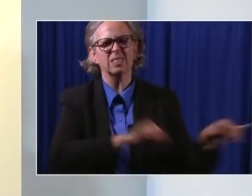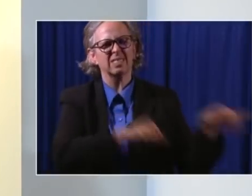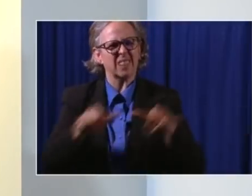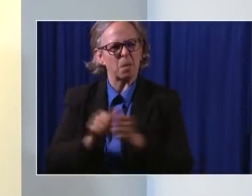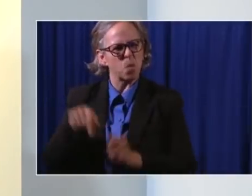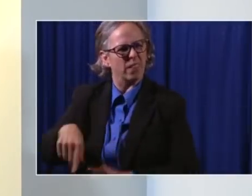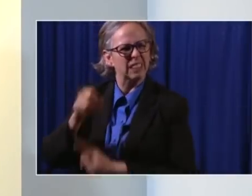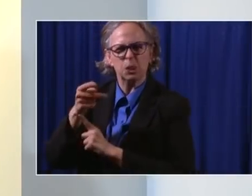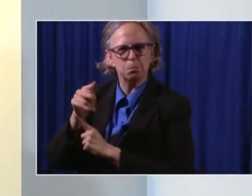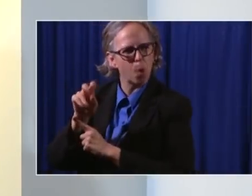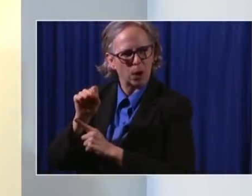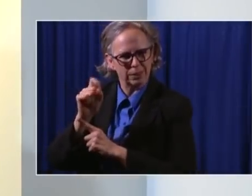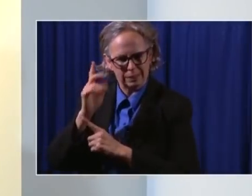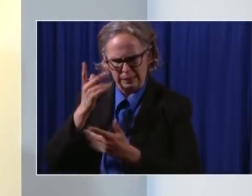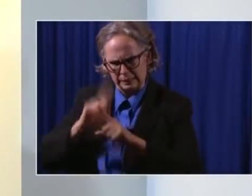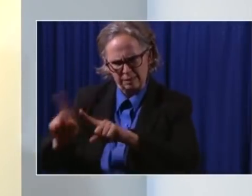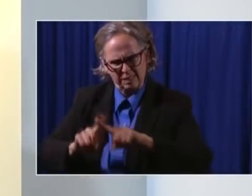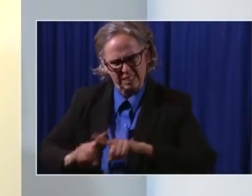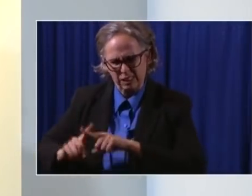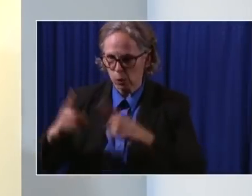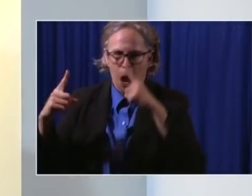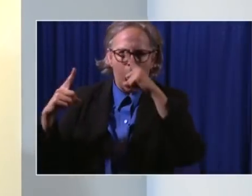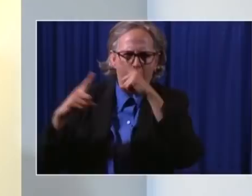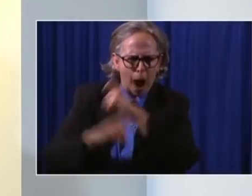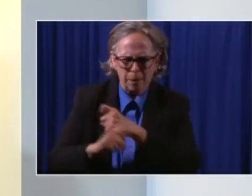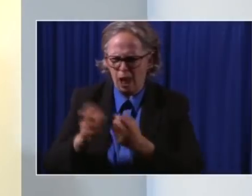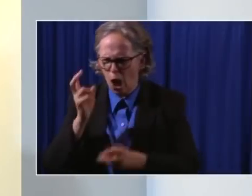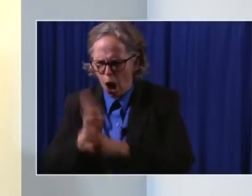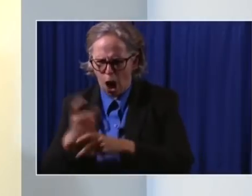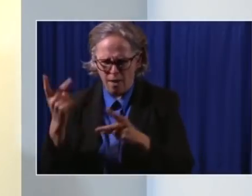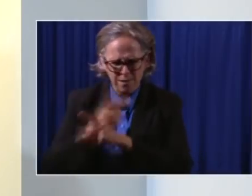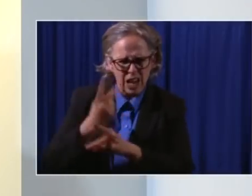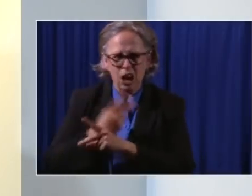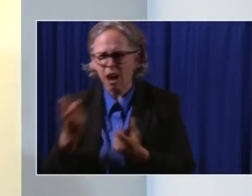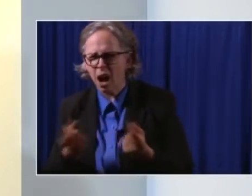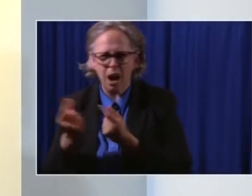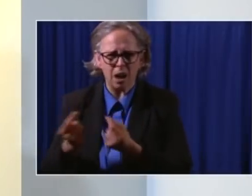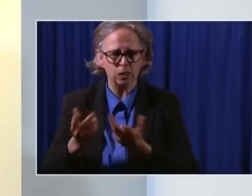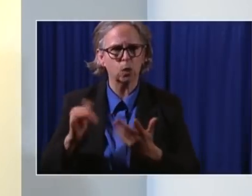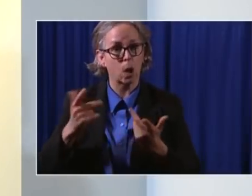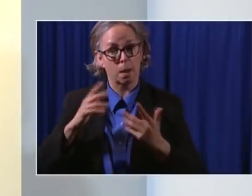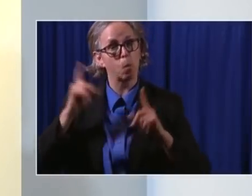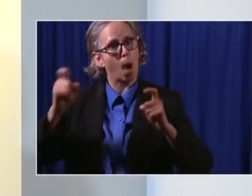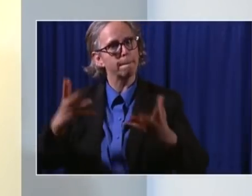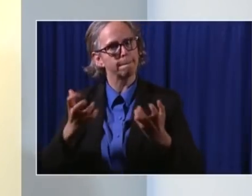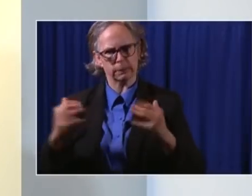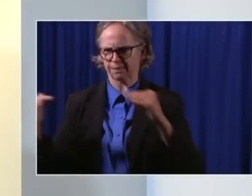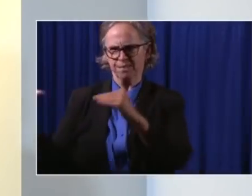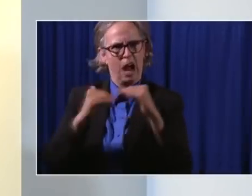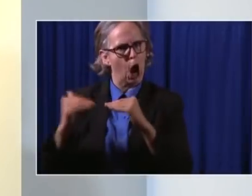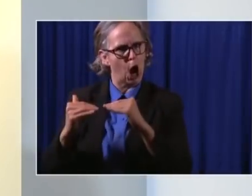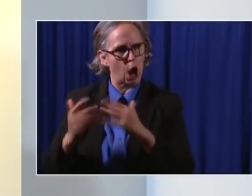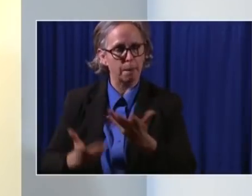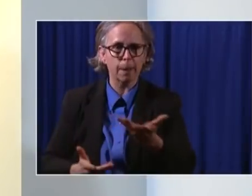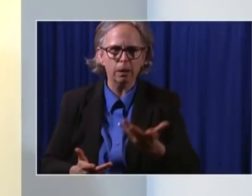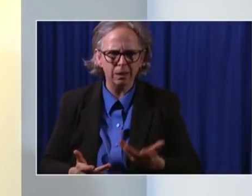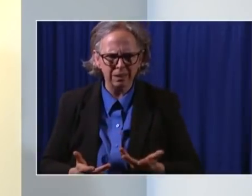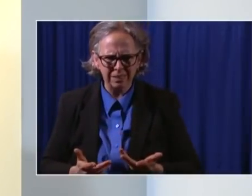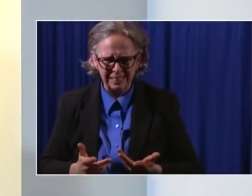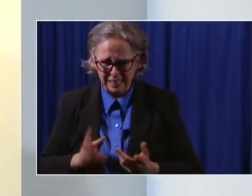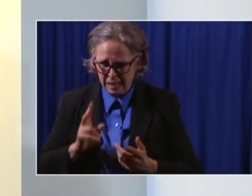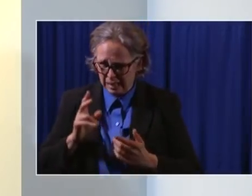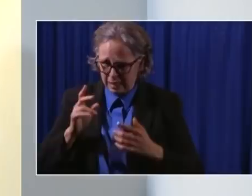the complexity of this. You want to try to treat people the same. You also understand that there are unique sets of